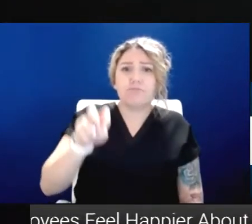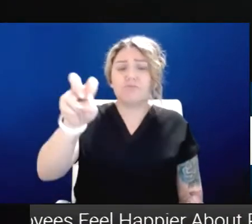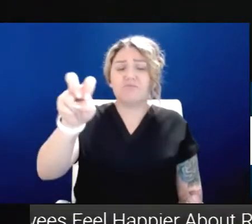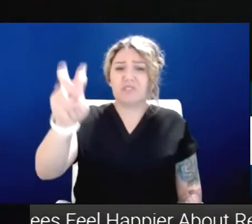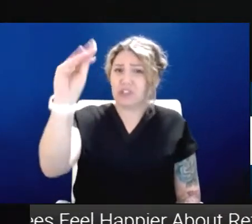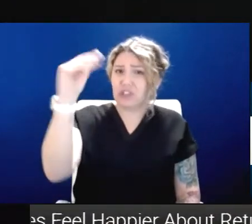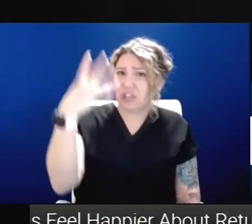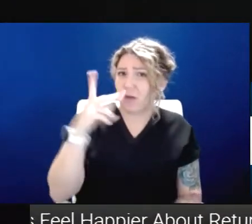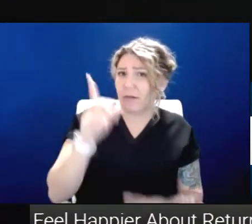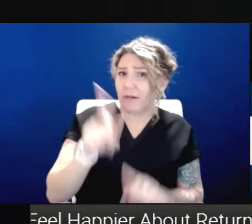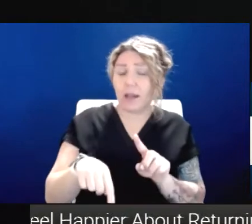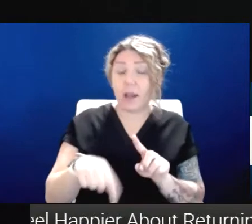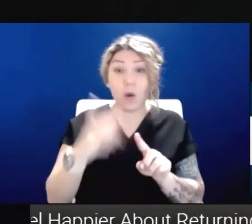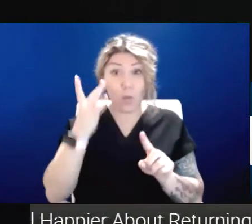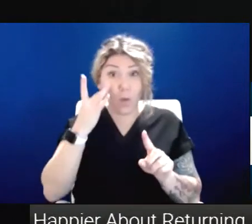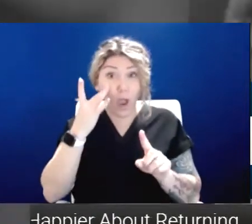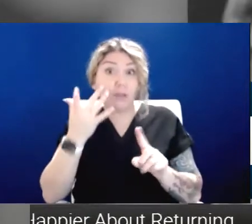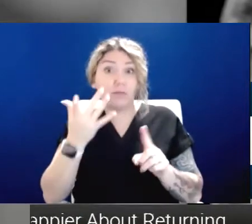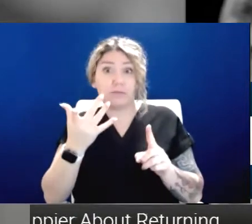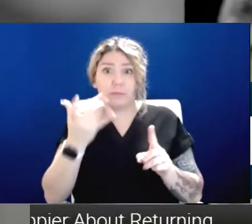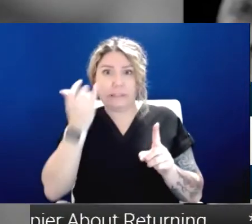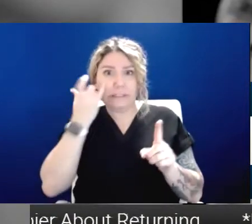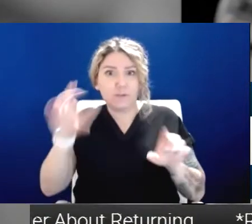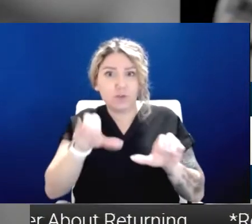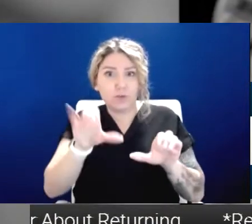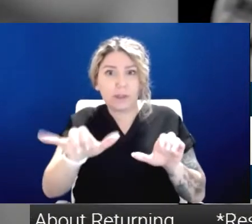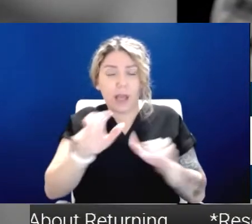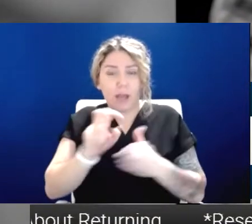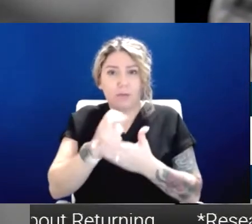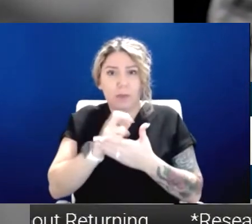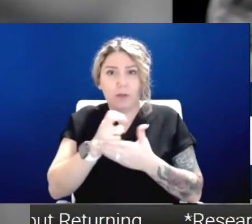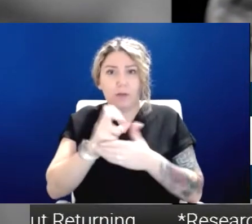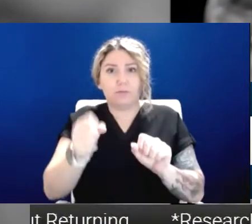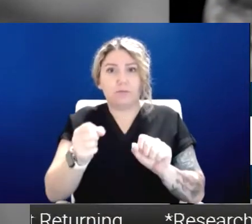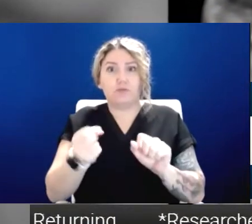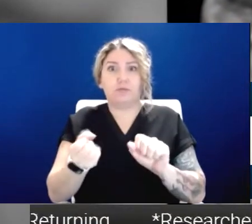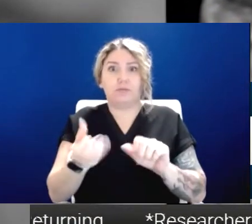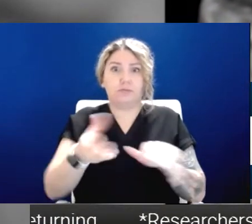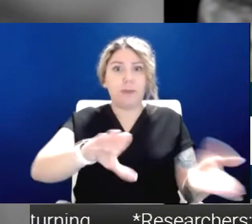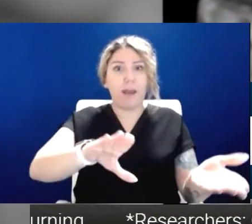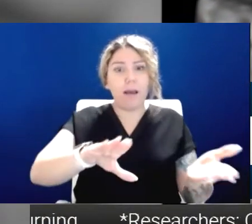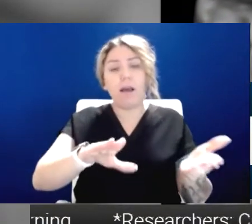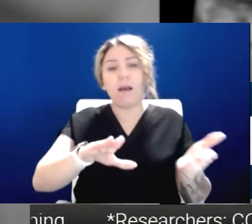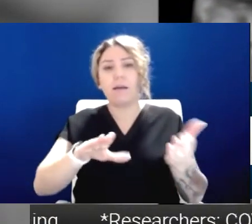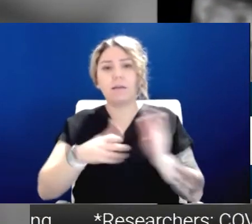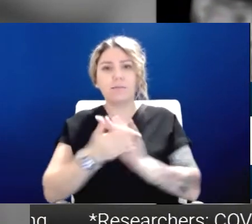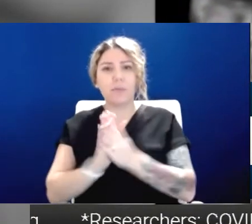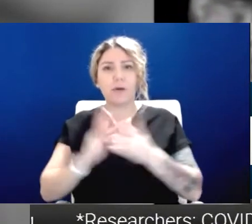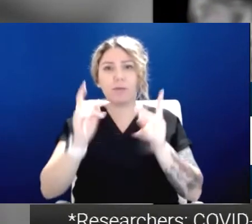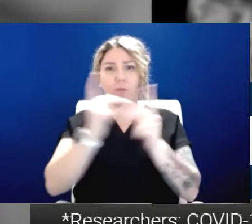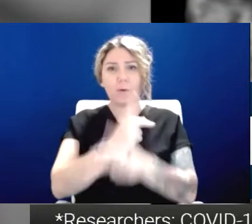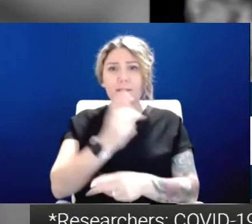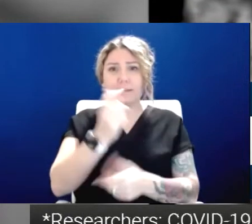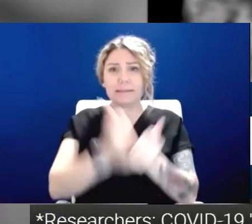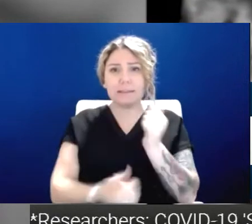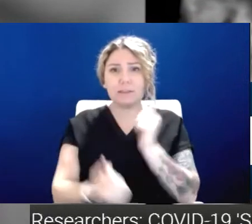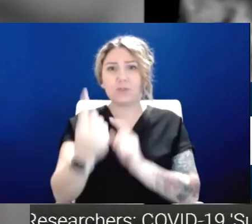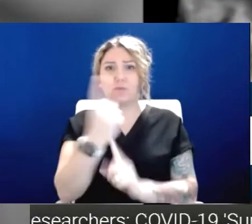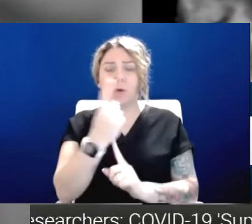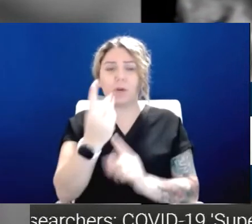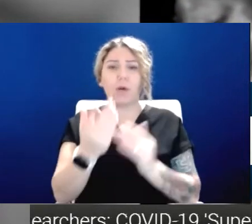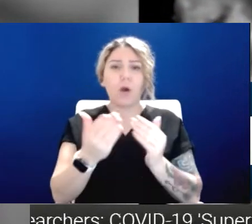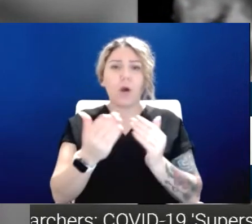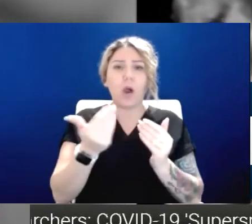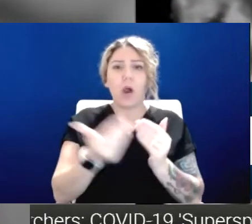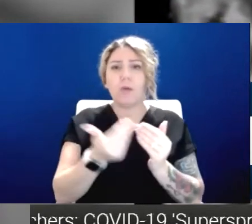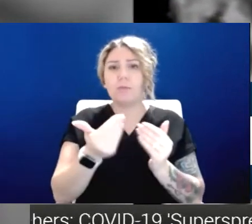having an episode while doing those things could be deadly. To make it worse, Jen says every single one of the almost dozen doctors